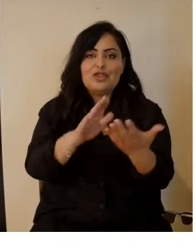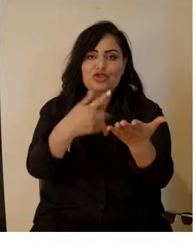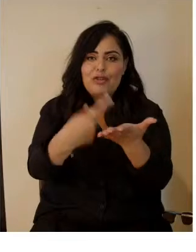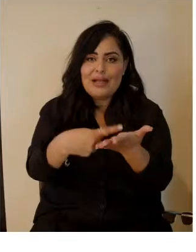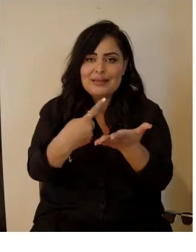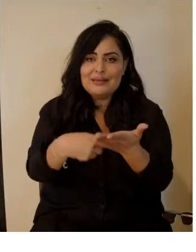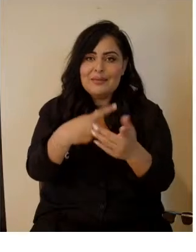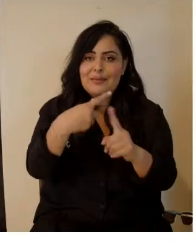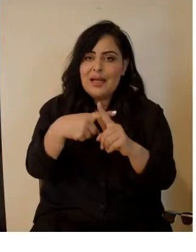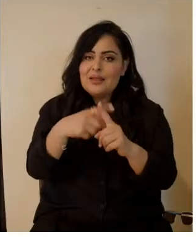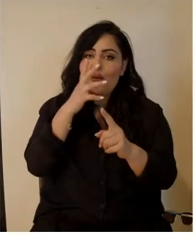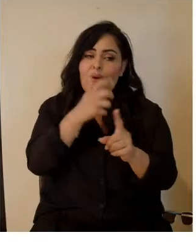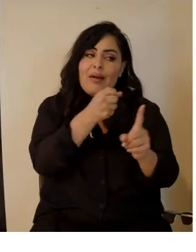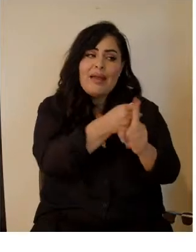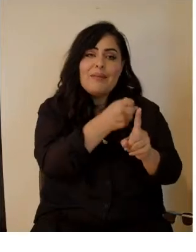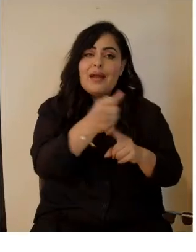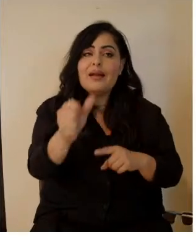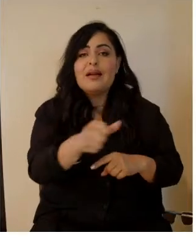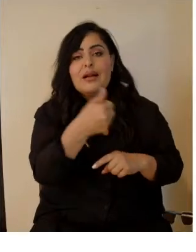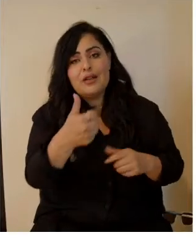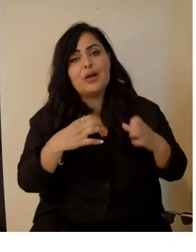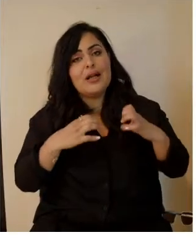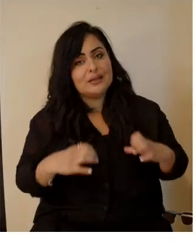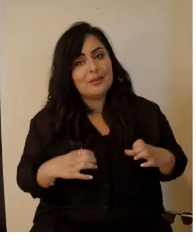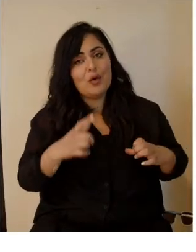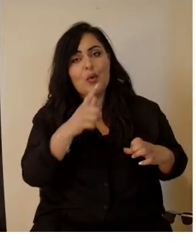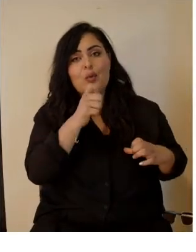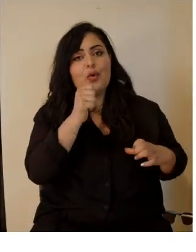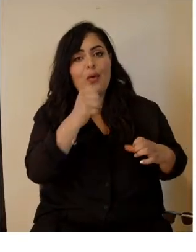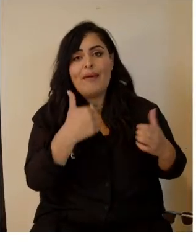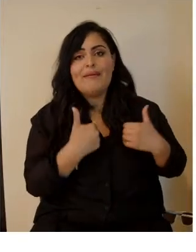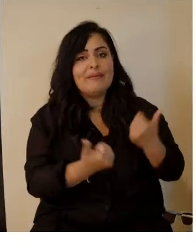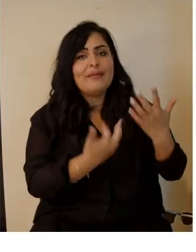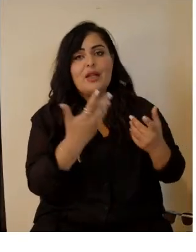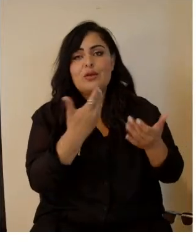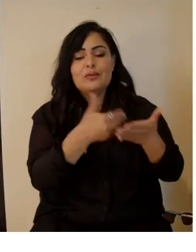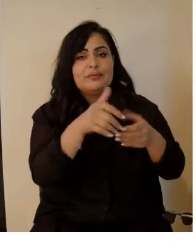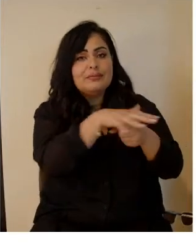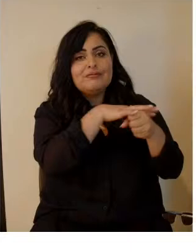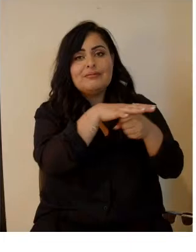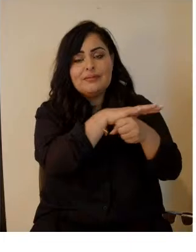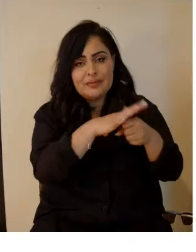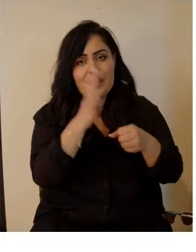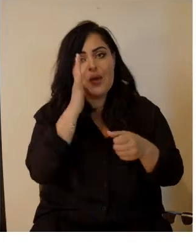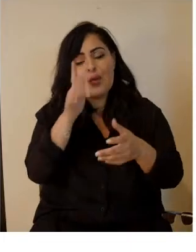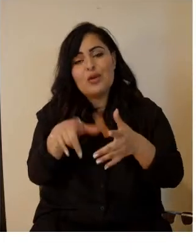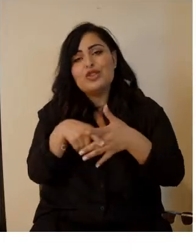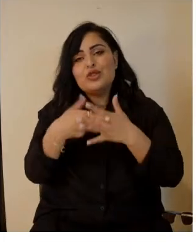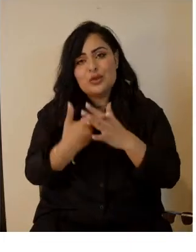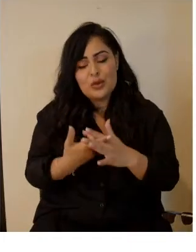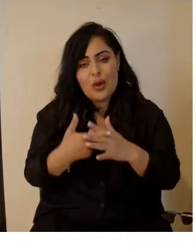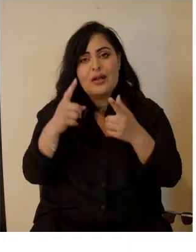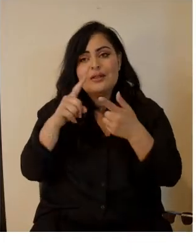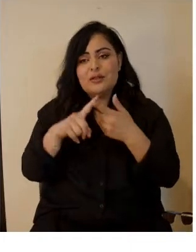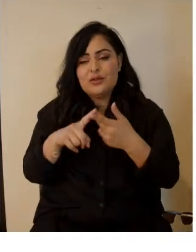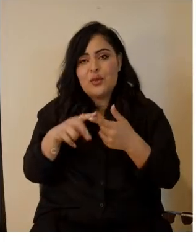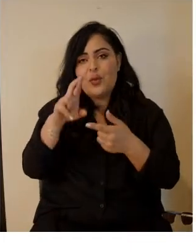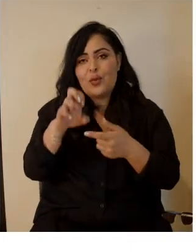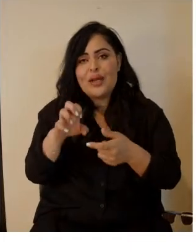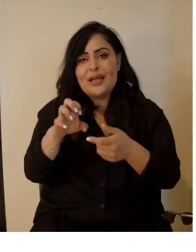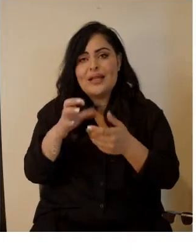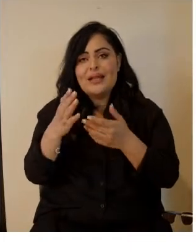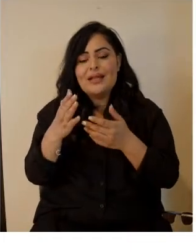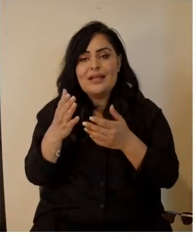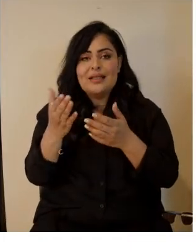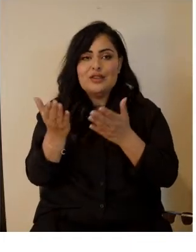also impact customers that are not impacted by the fires. And then we will start the process of trying to surgically restore